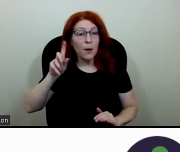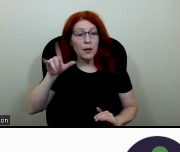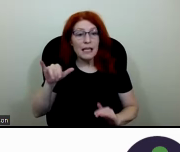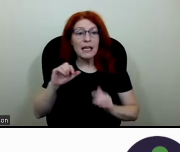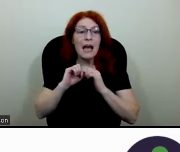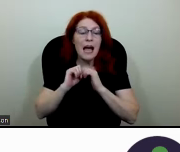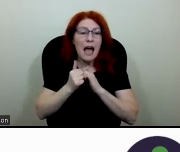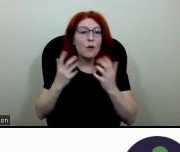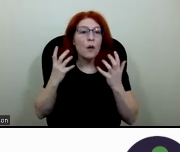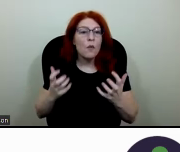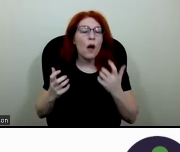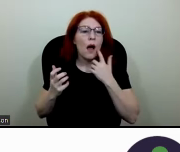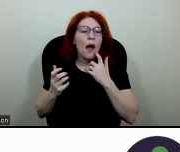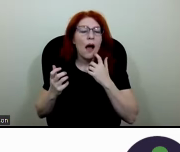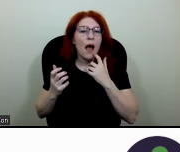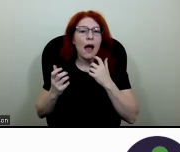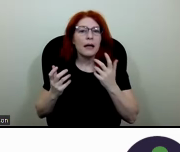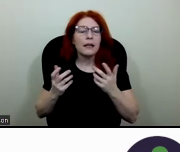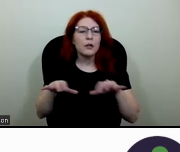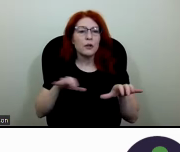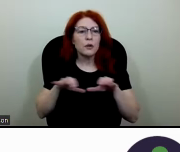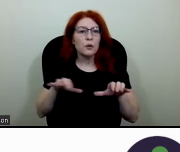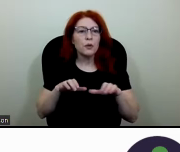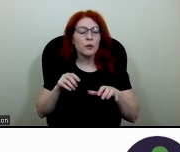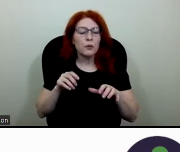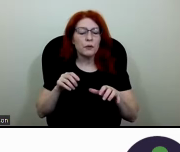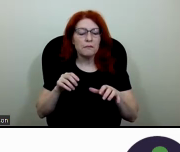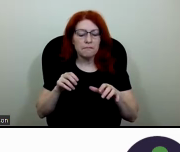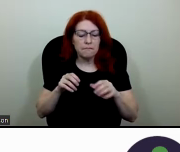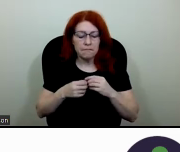How do we want to do the